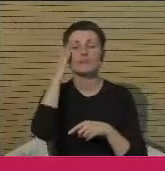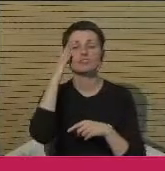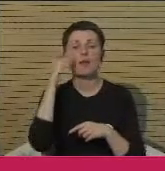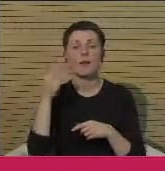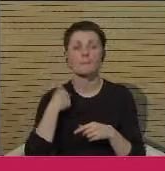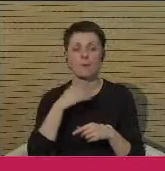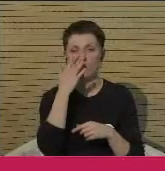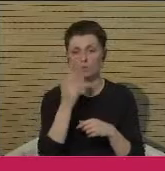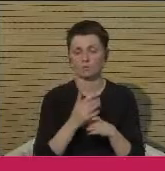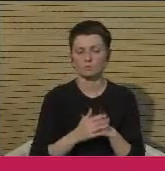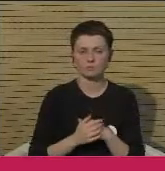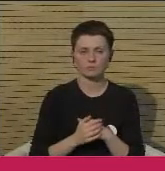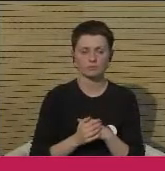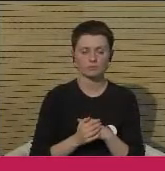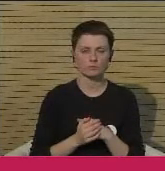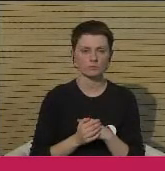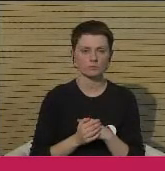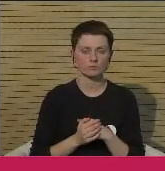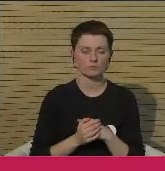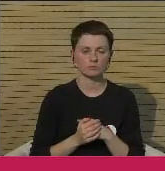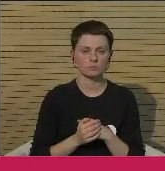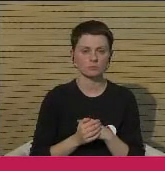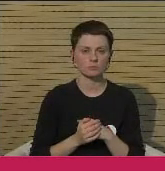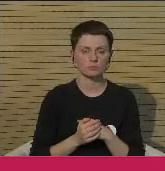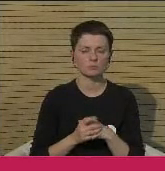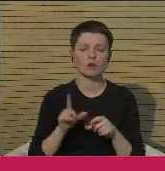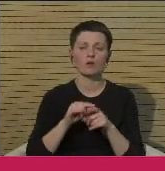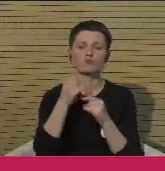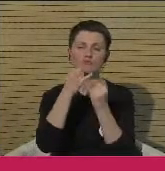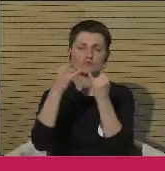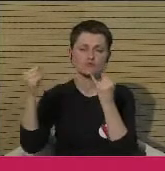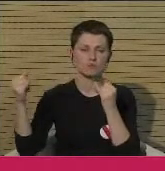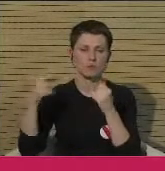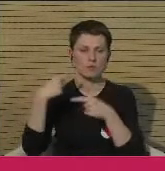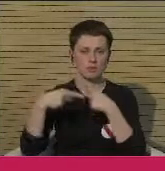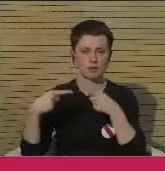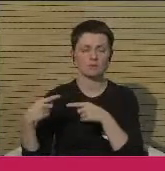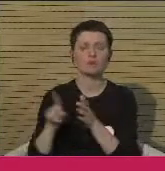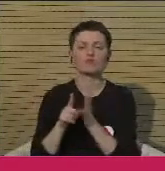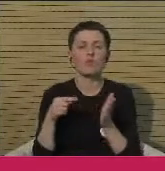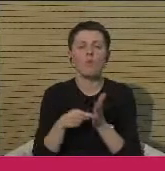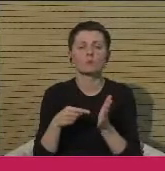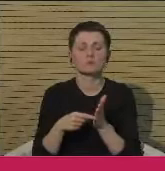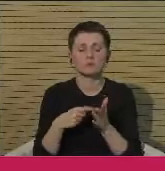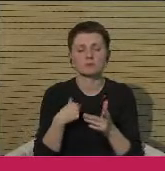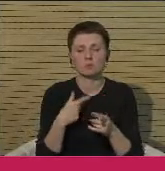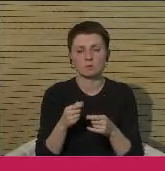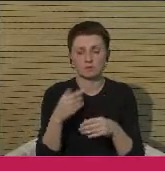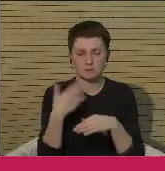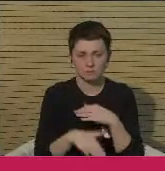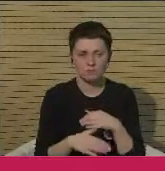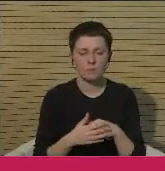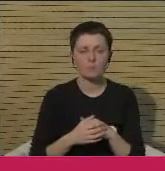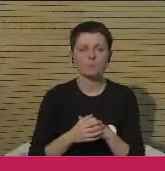this probably may be a bit straightened out, and because there are so many traditions to be